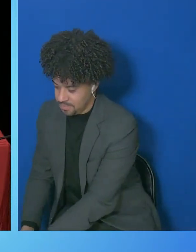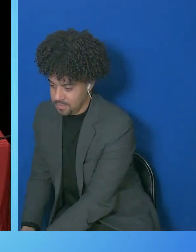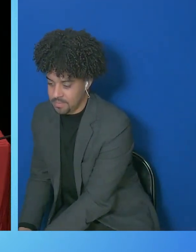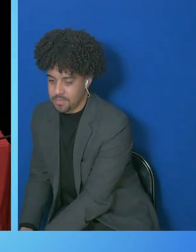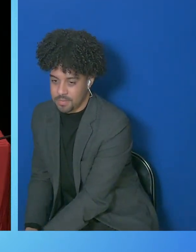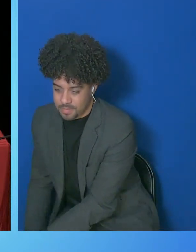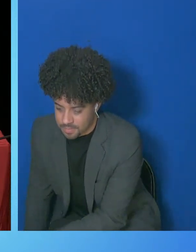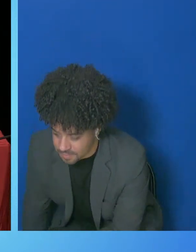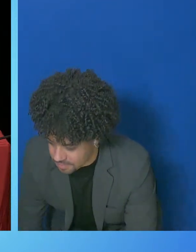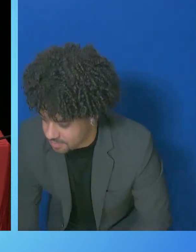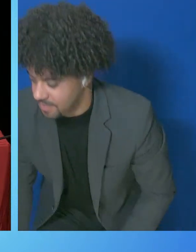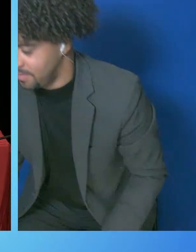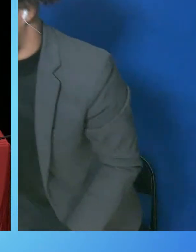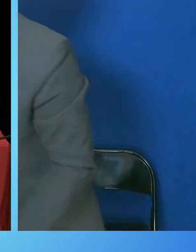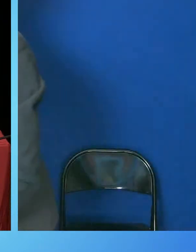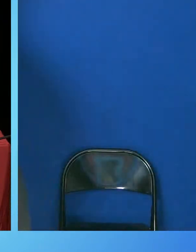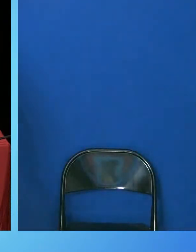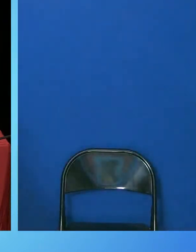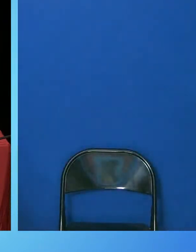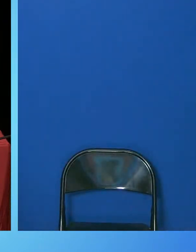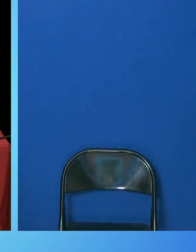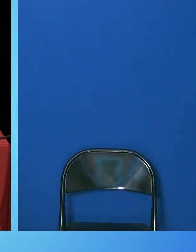Anyone on the phone with a question?